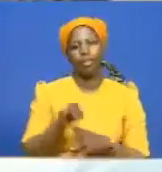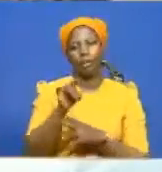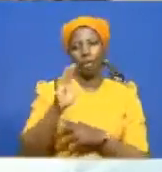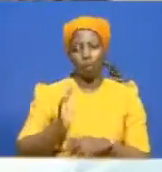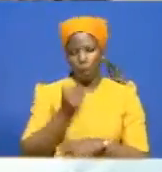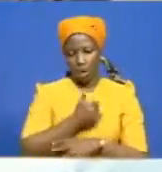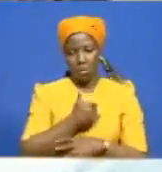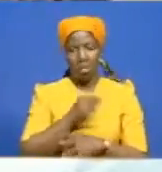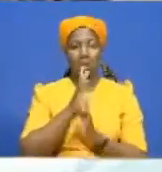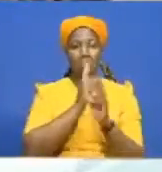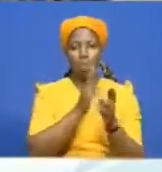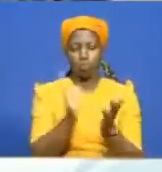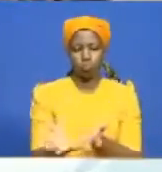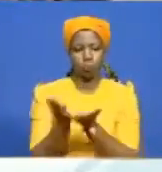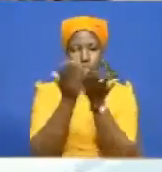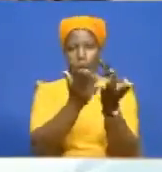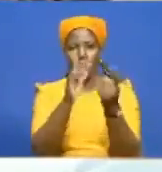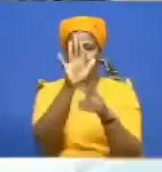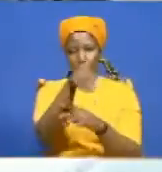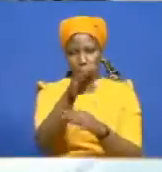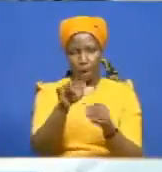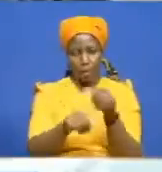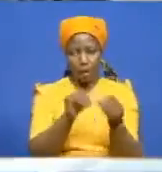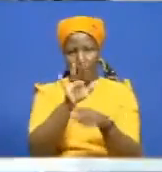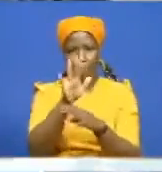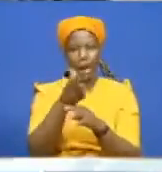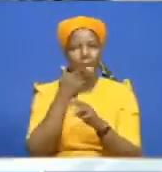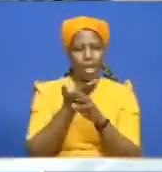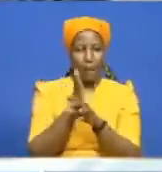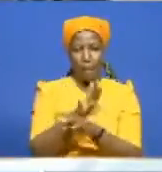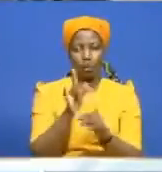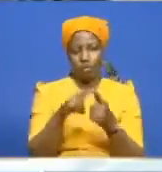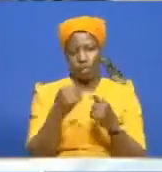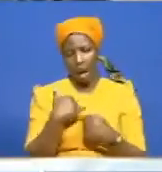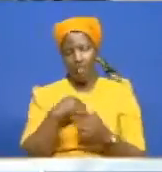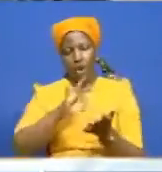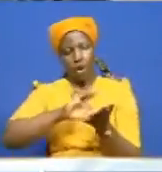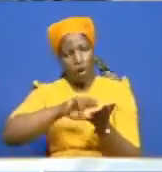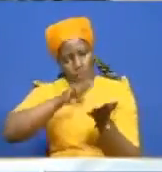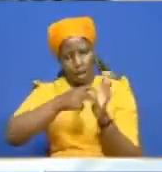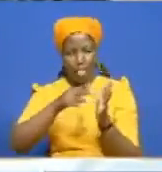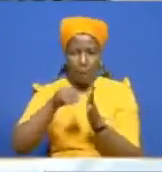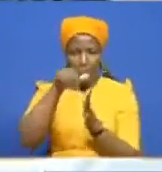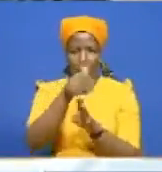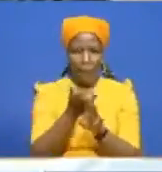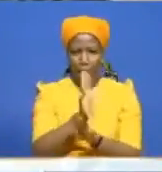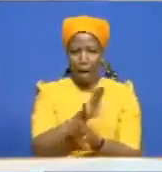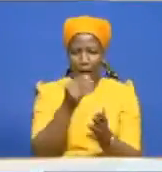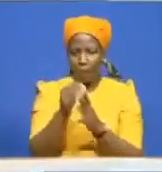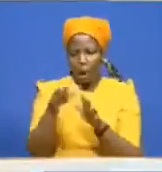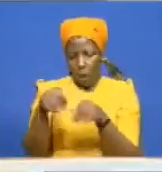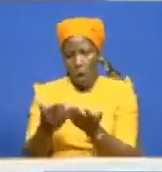before Parliament on their findings to have the contractor compelled to refund the money or complete the work.